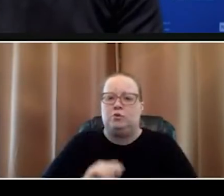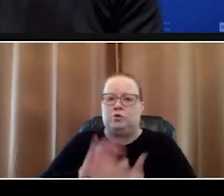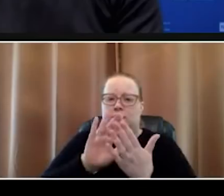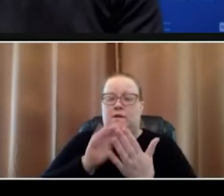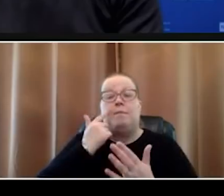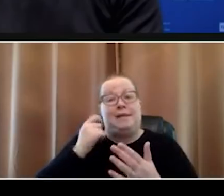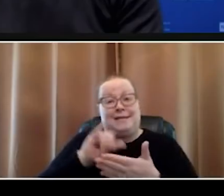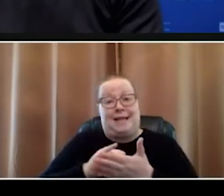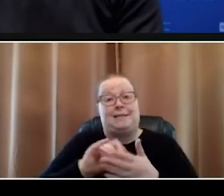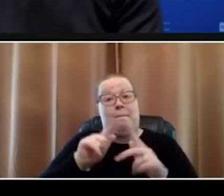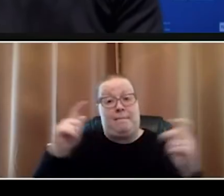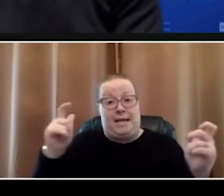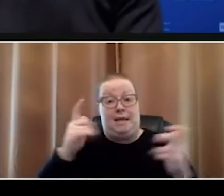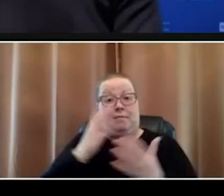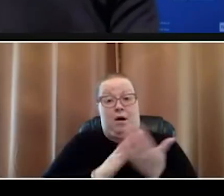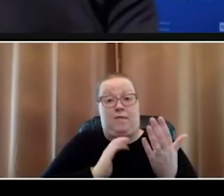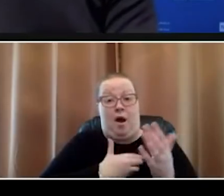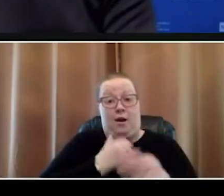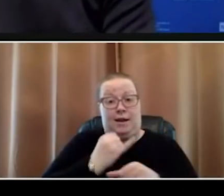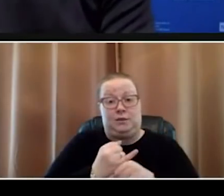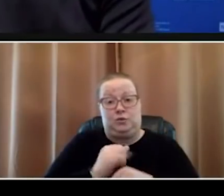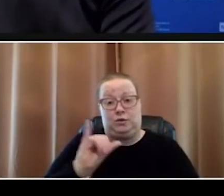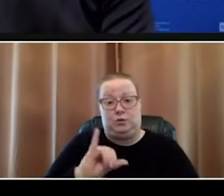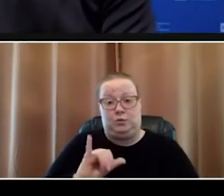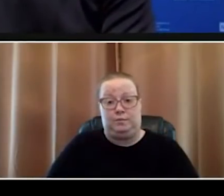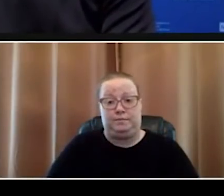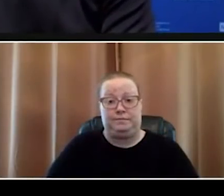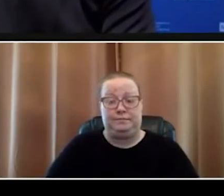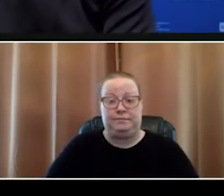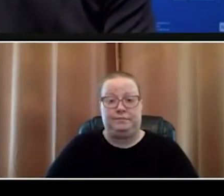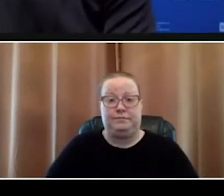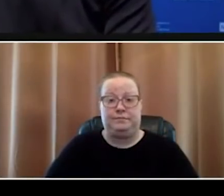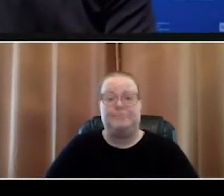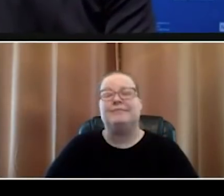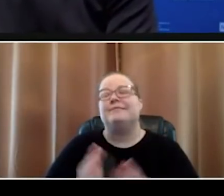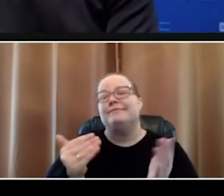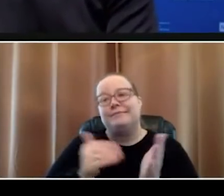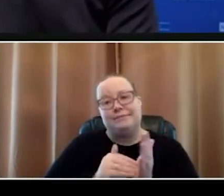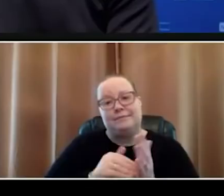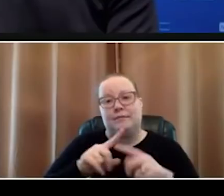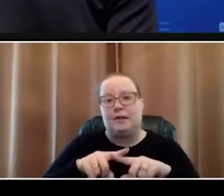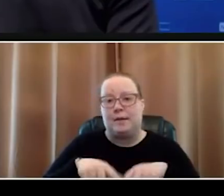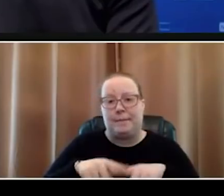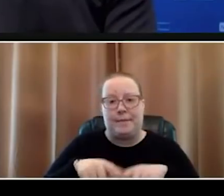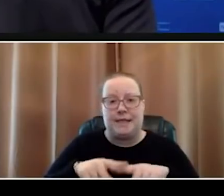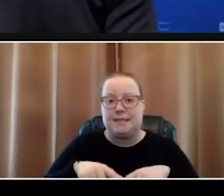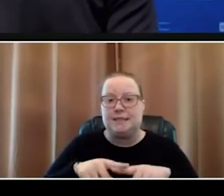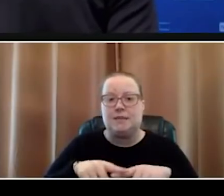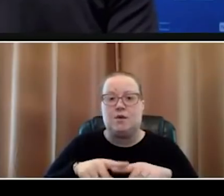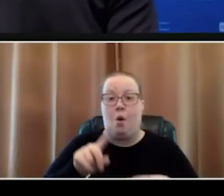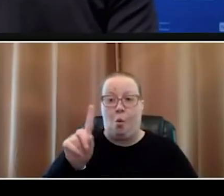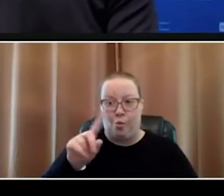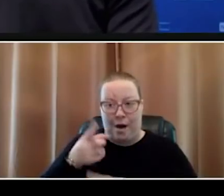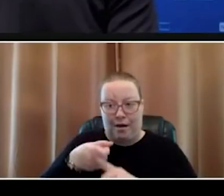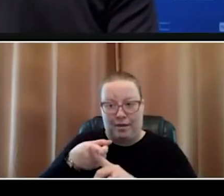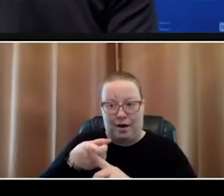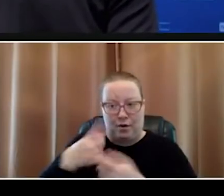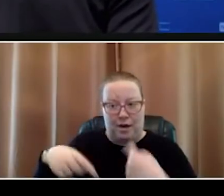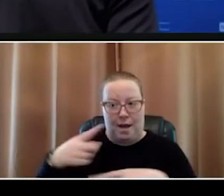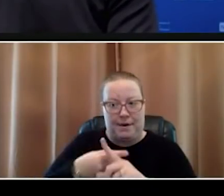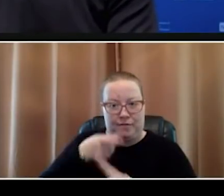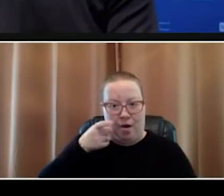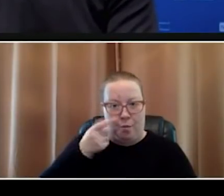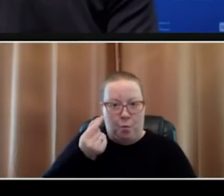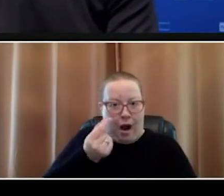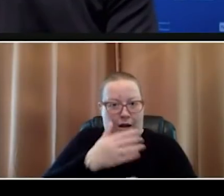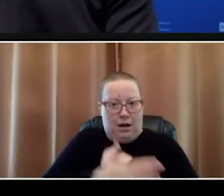our industry as well. I think, again, that's going to depend on where they're coming from, what country. If they're coming